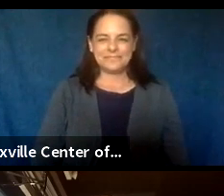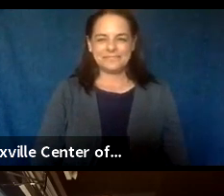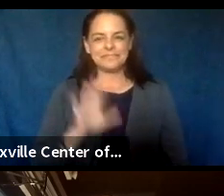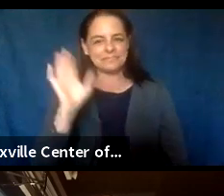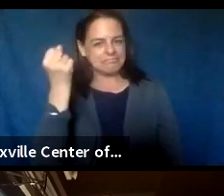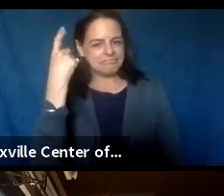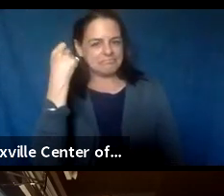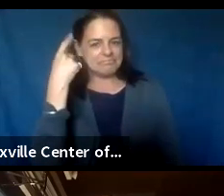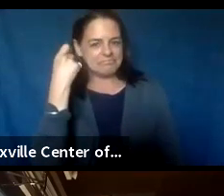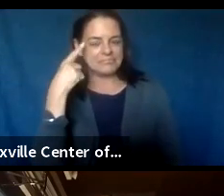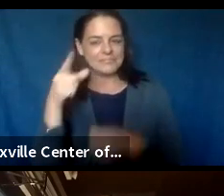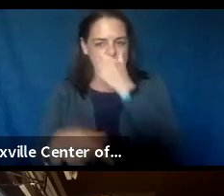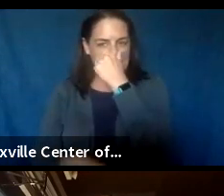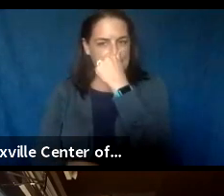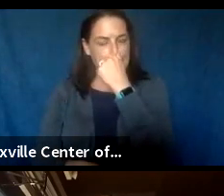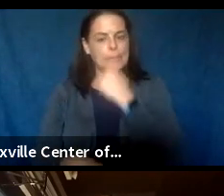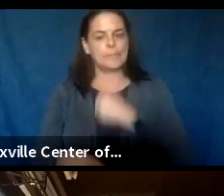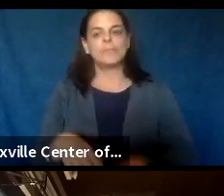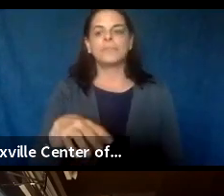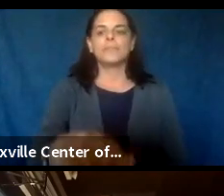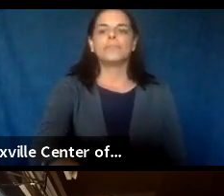Understood.